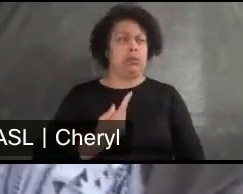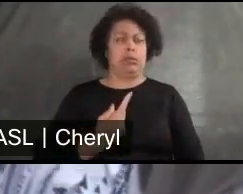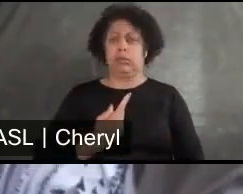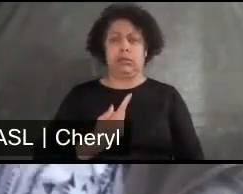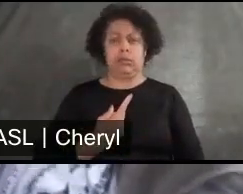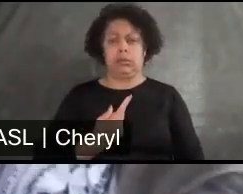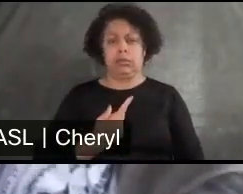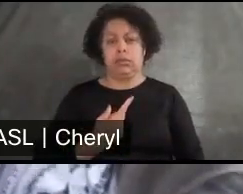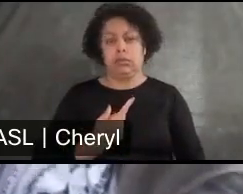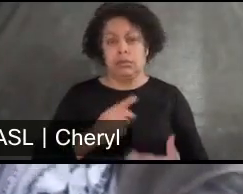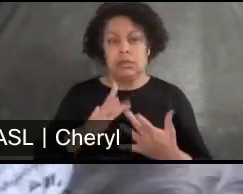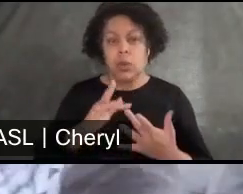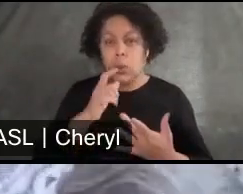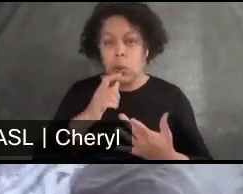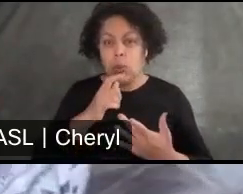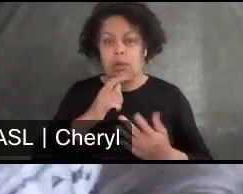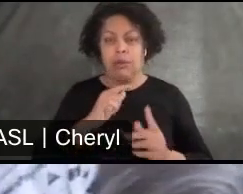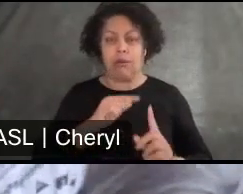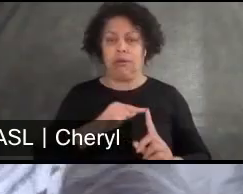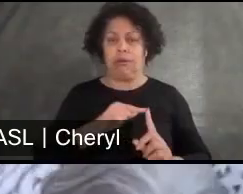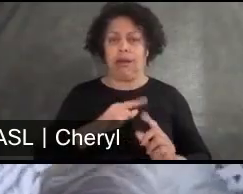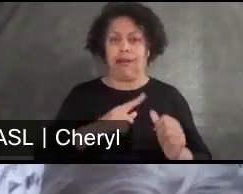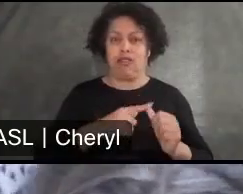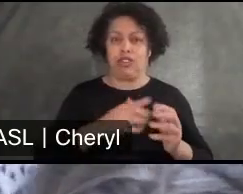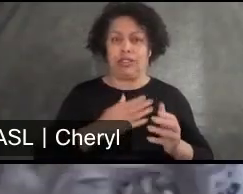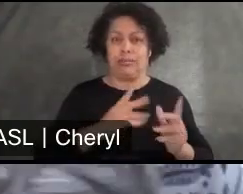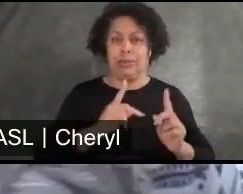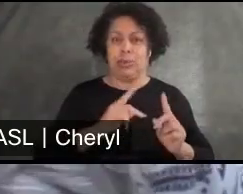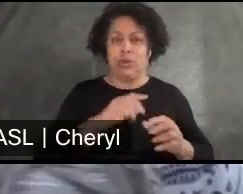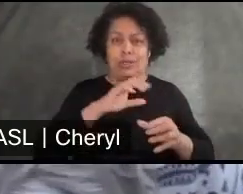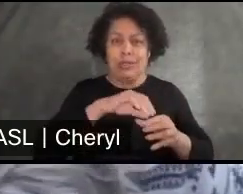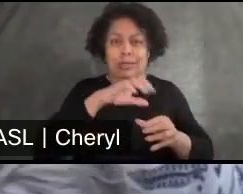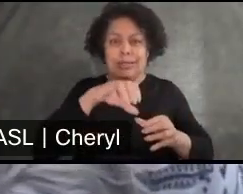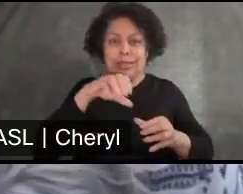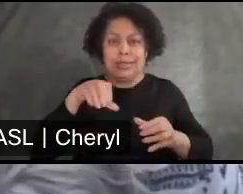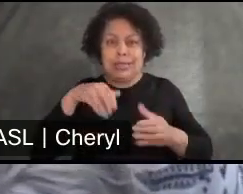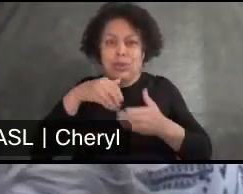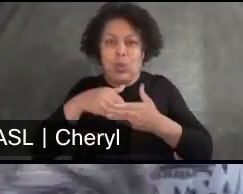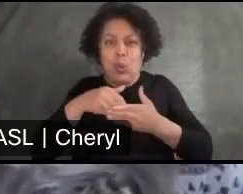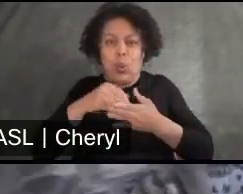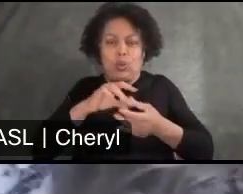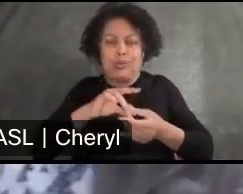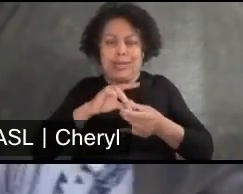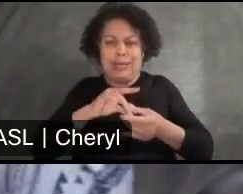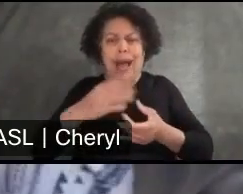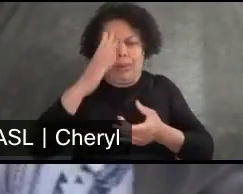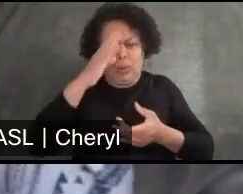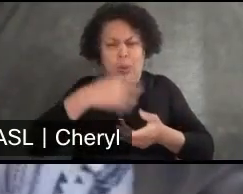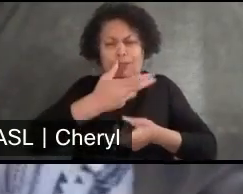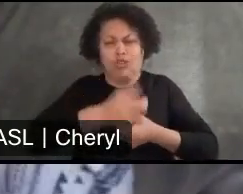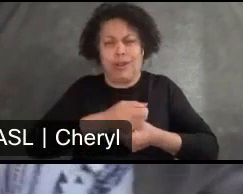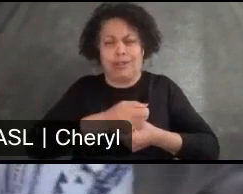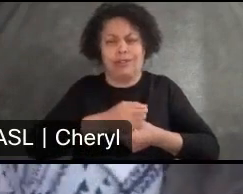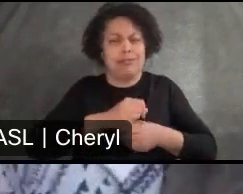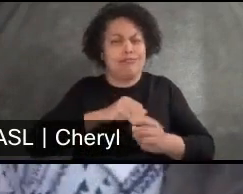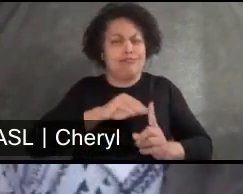But then we add in your first layer of pods. These are relationships with people that you know that you can trust. These might be